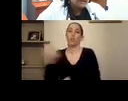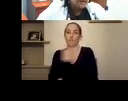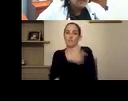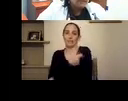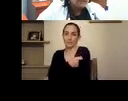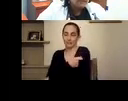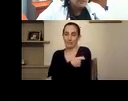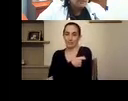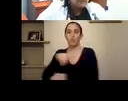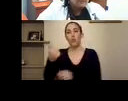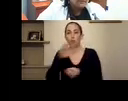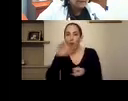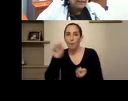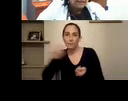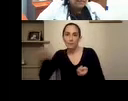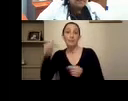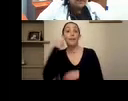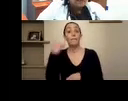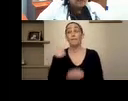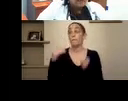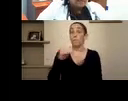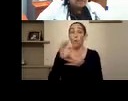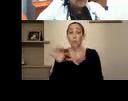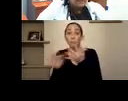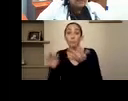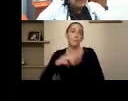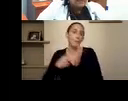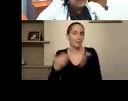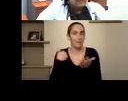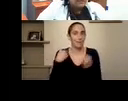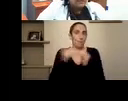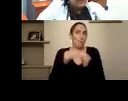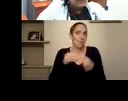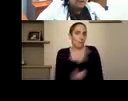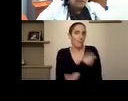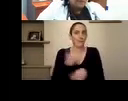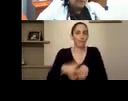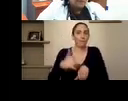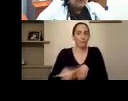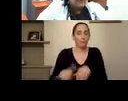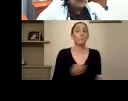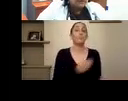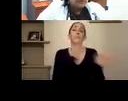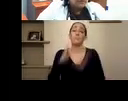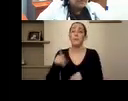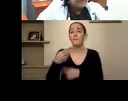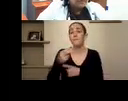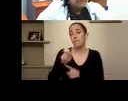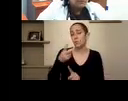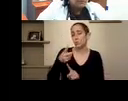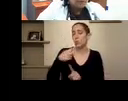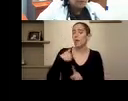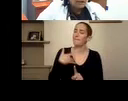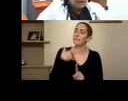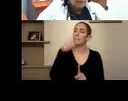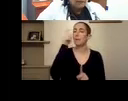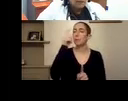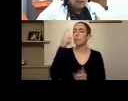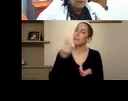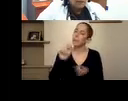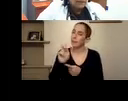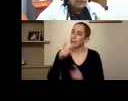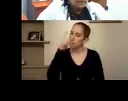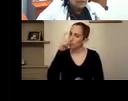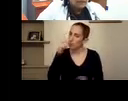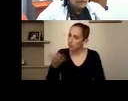the higher the availability. Then we'll move into phase 2, and I think this will probably be in the summer, maybe late summer, when